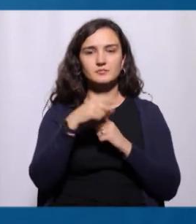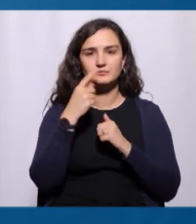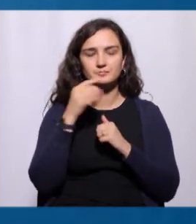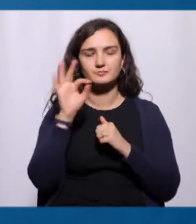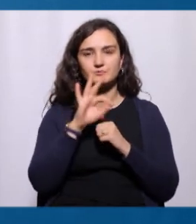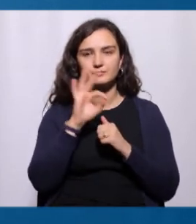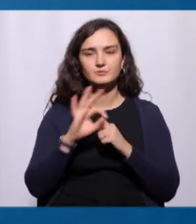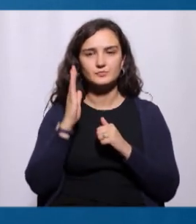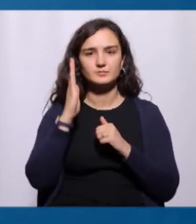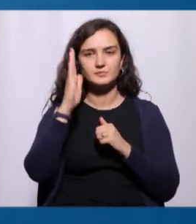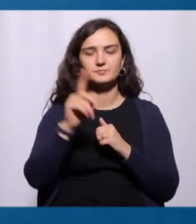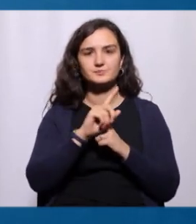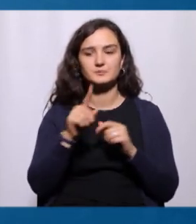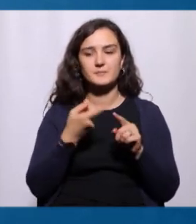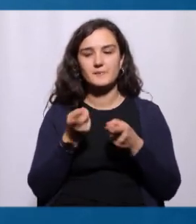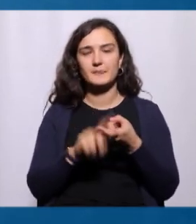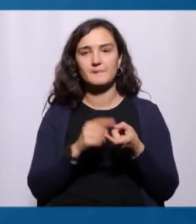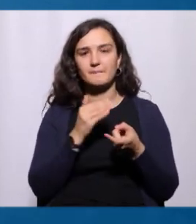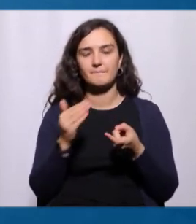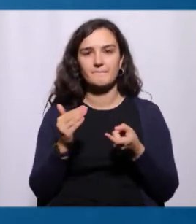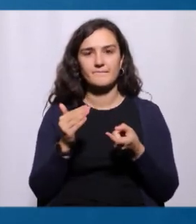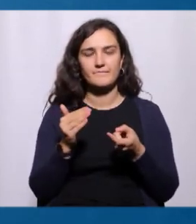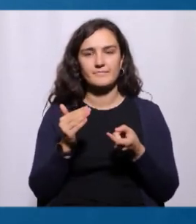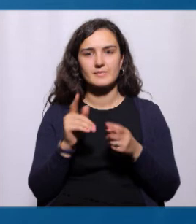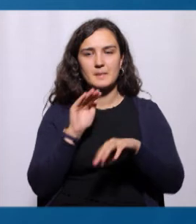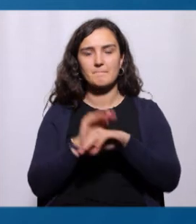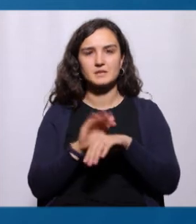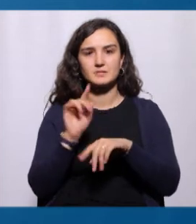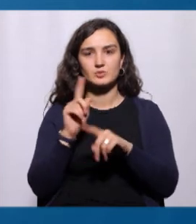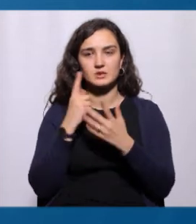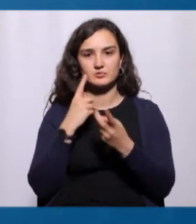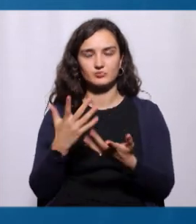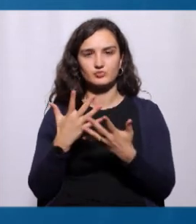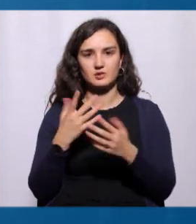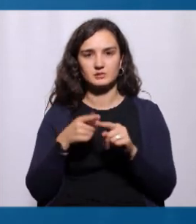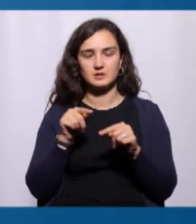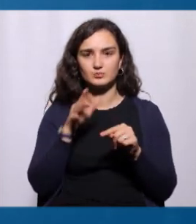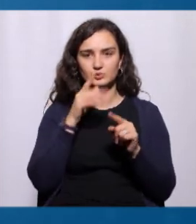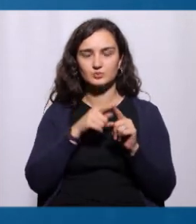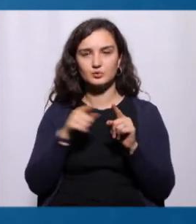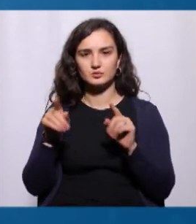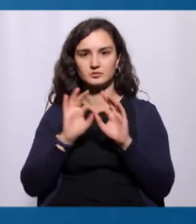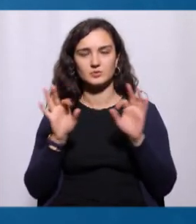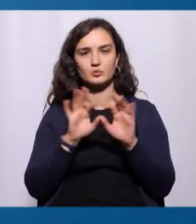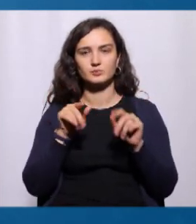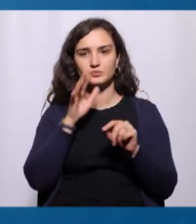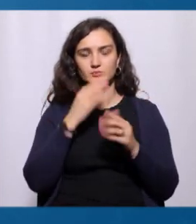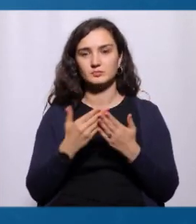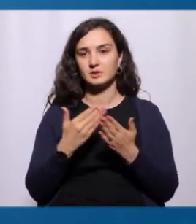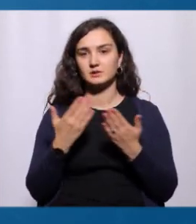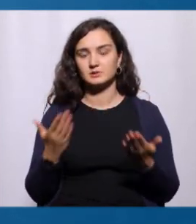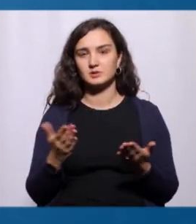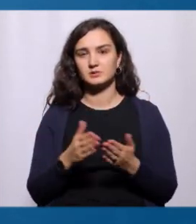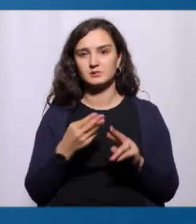about the future, but based on the evidence that is visible now at the time of speaking. For